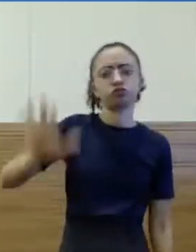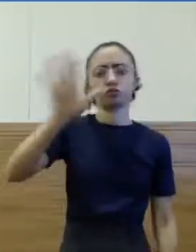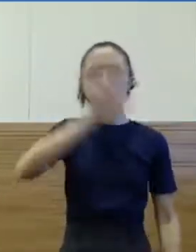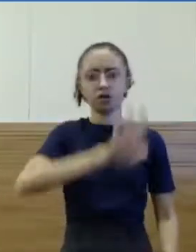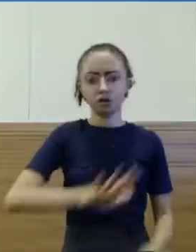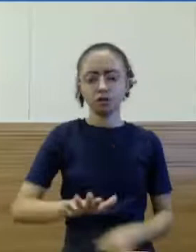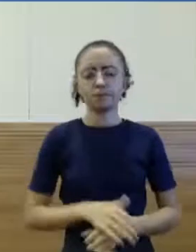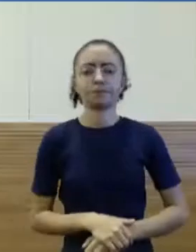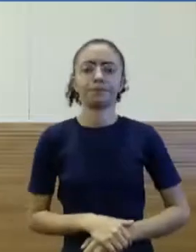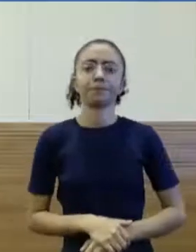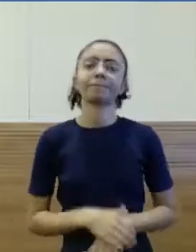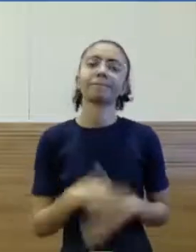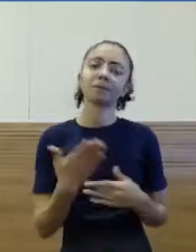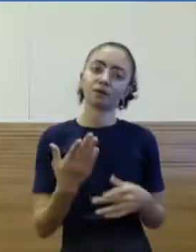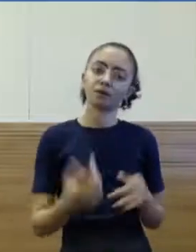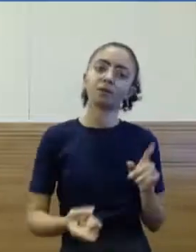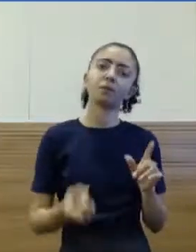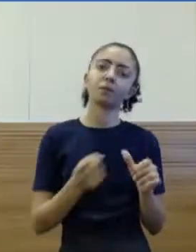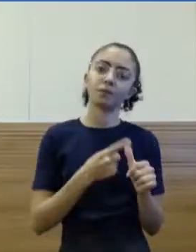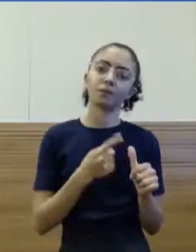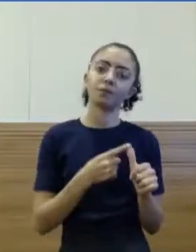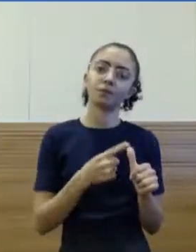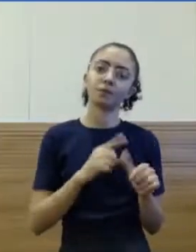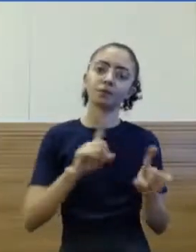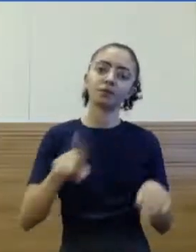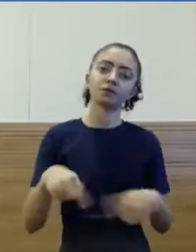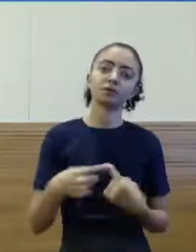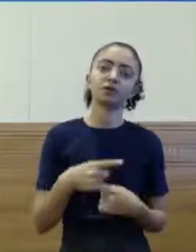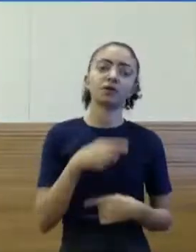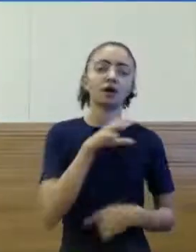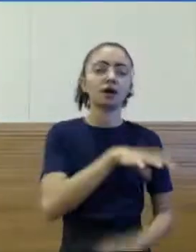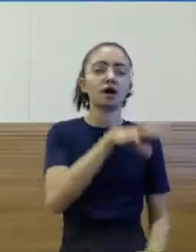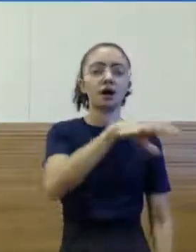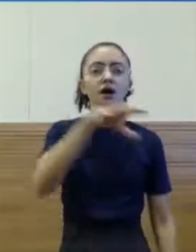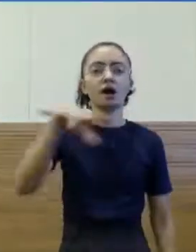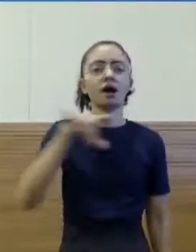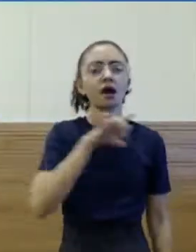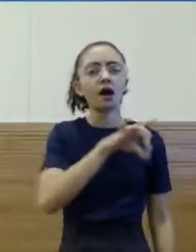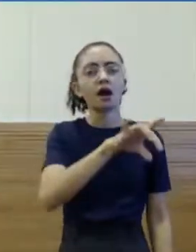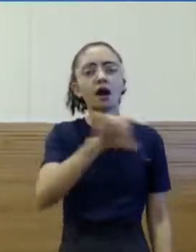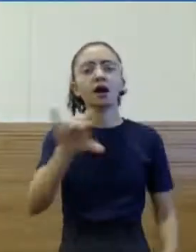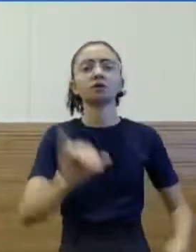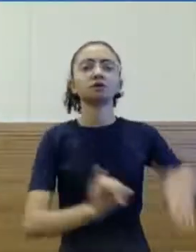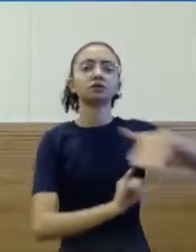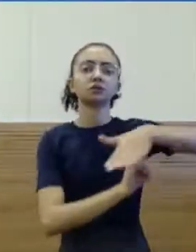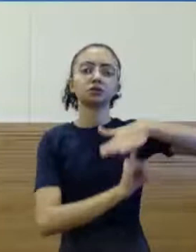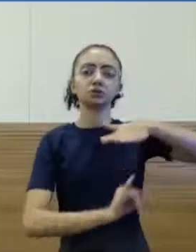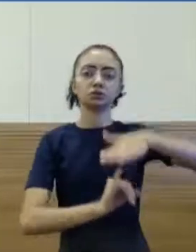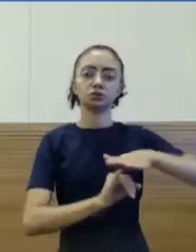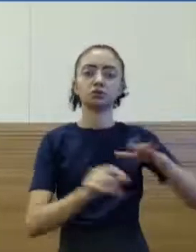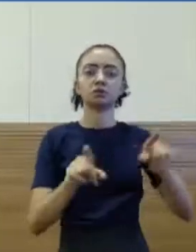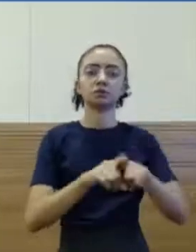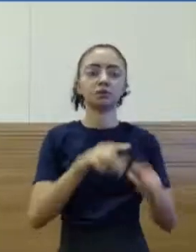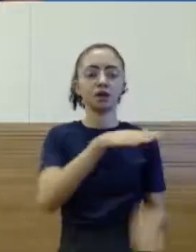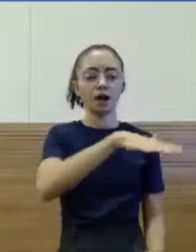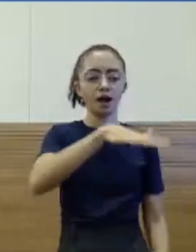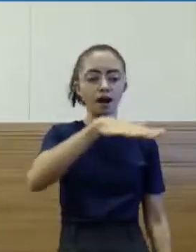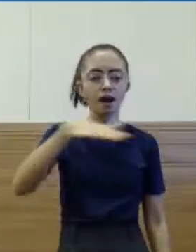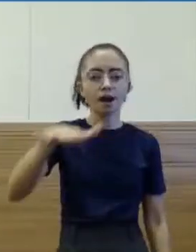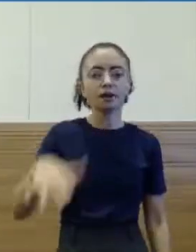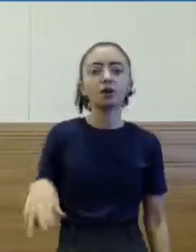So this is the one challenge, the first challenge. Each sector, each institution to feel empowered and to use these